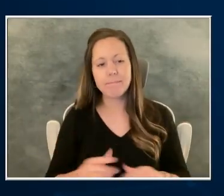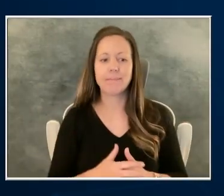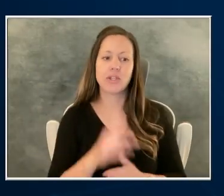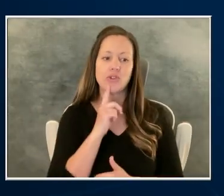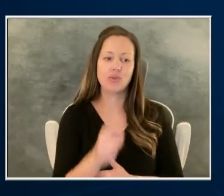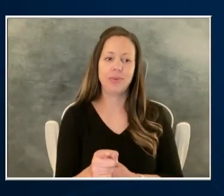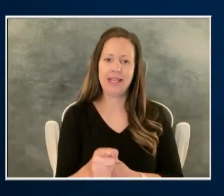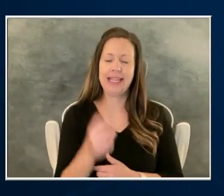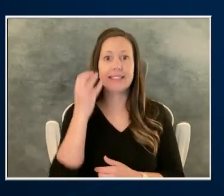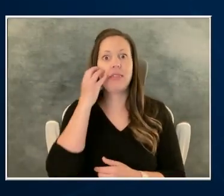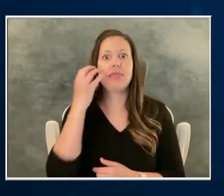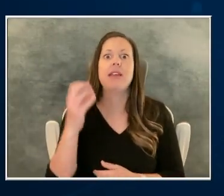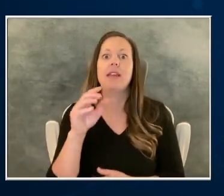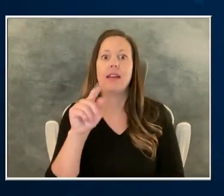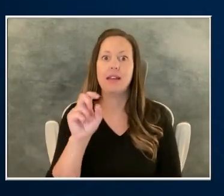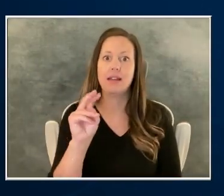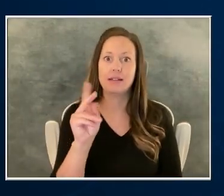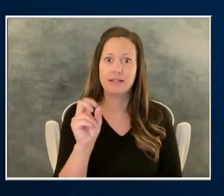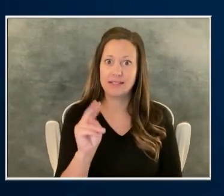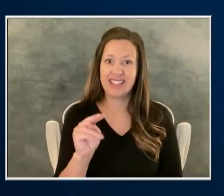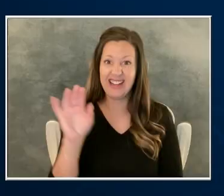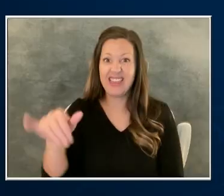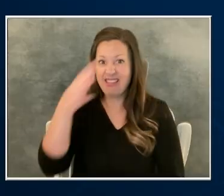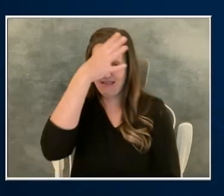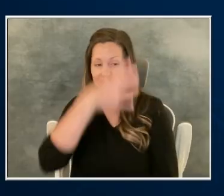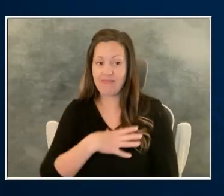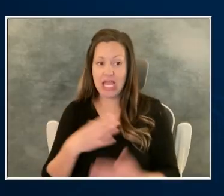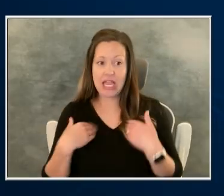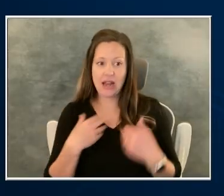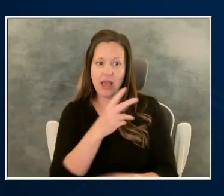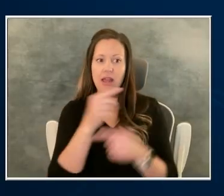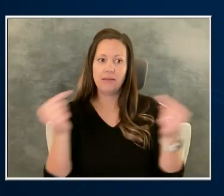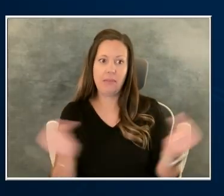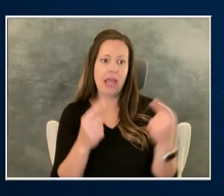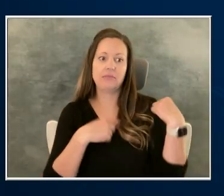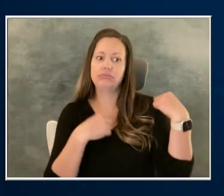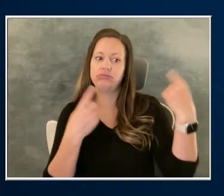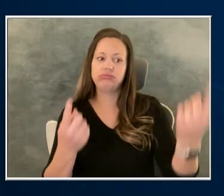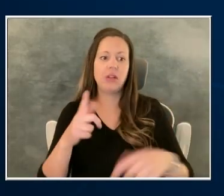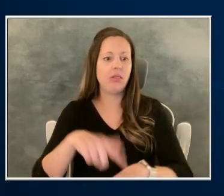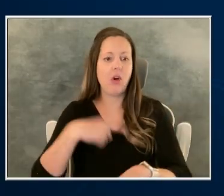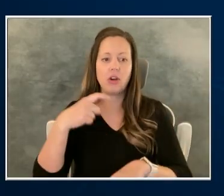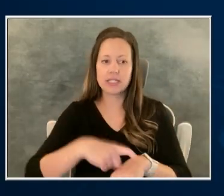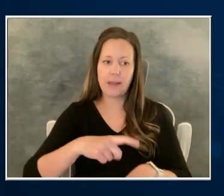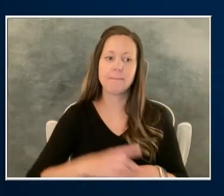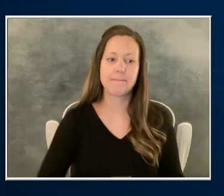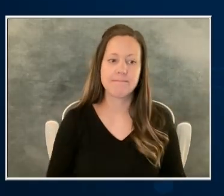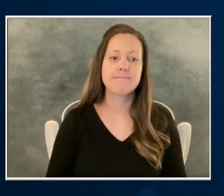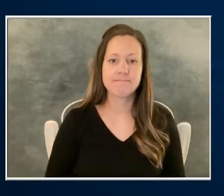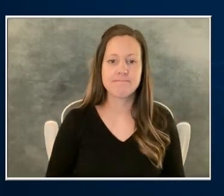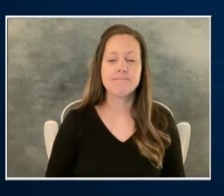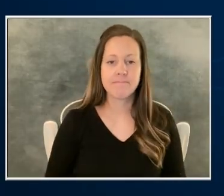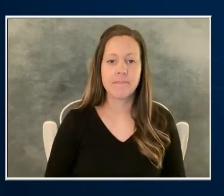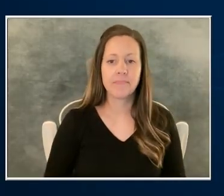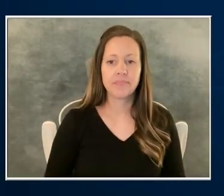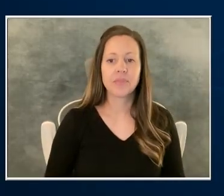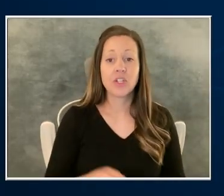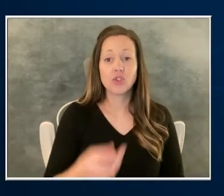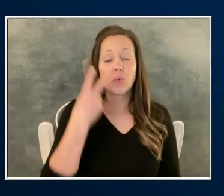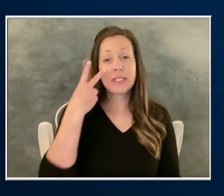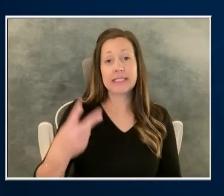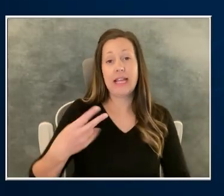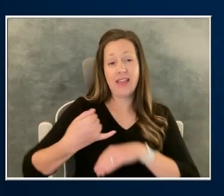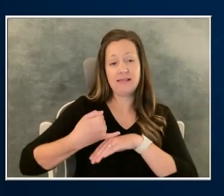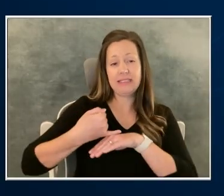thickened tendon. He's had pain for a long, long time. And that's exactly what we're doing is you see the needle get in there, and it's trying to